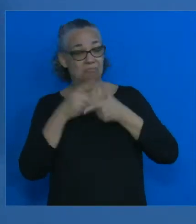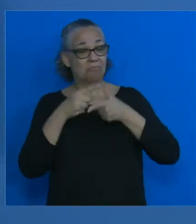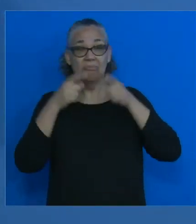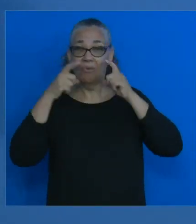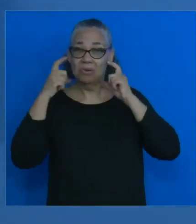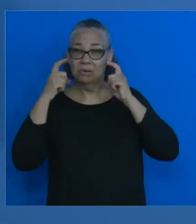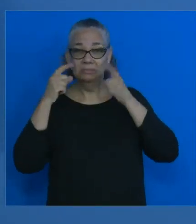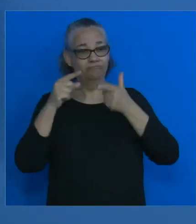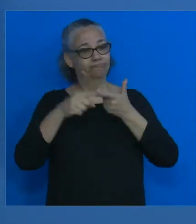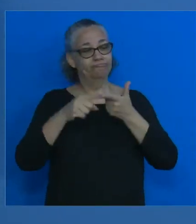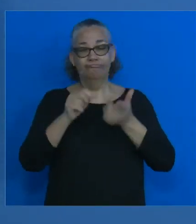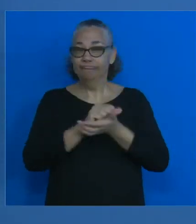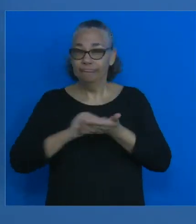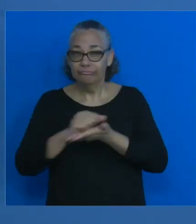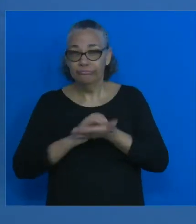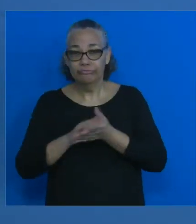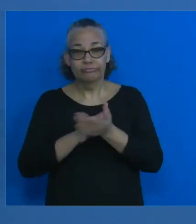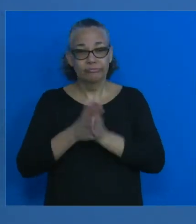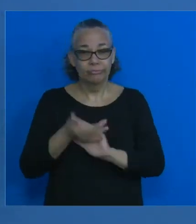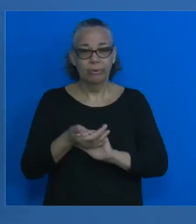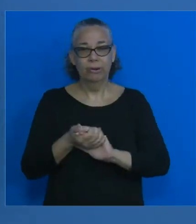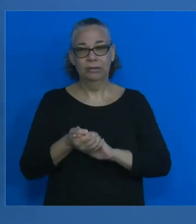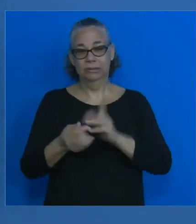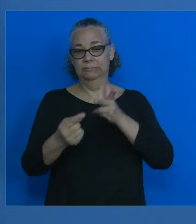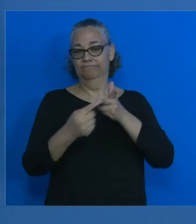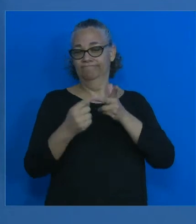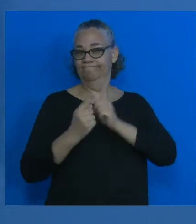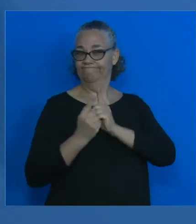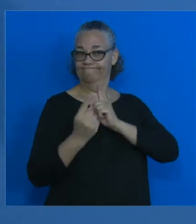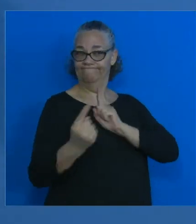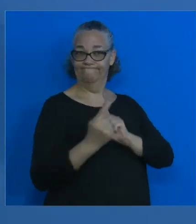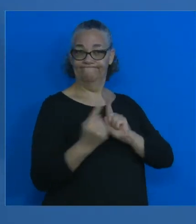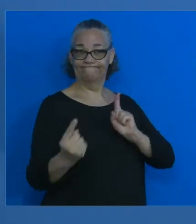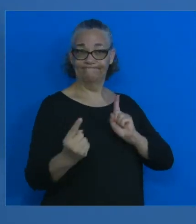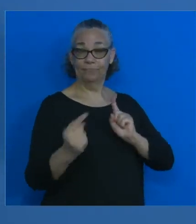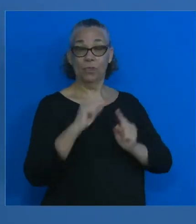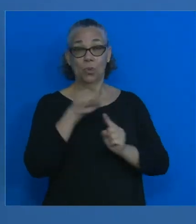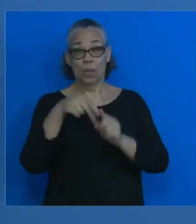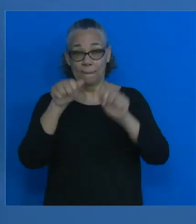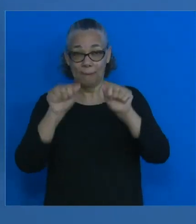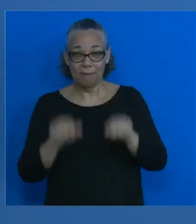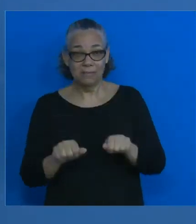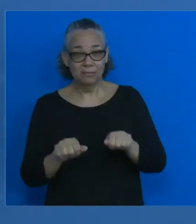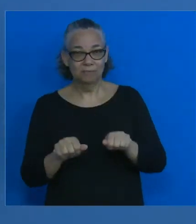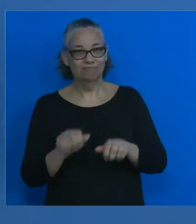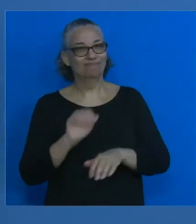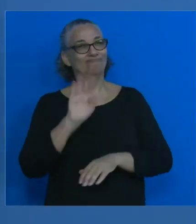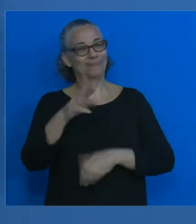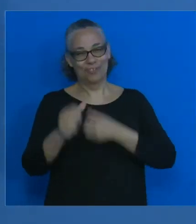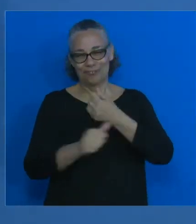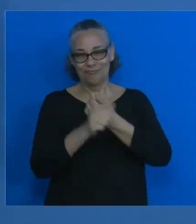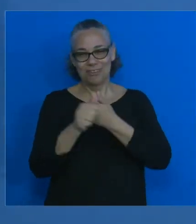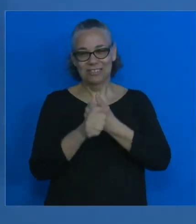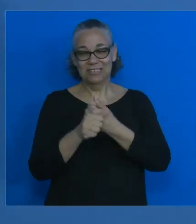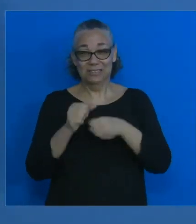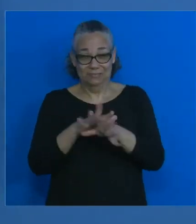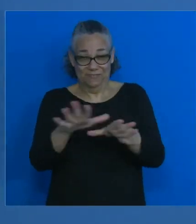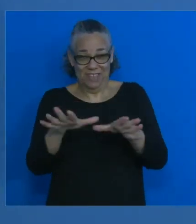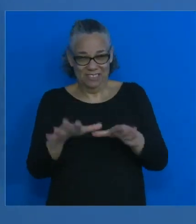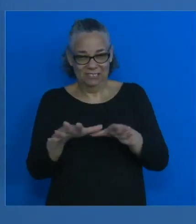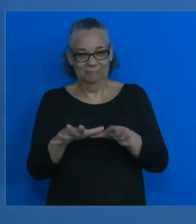times, washing your hands, and maintaining physical distancing where possible, your risk of infection from the outbreak will